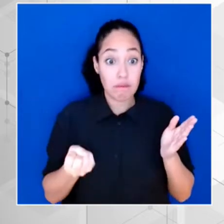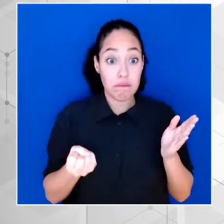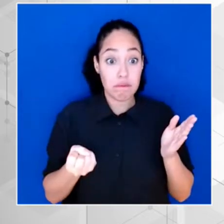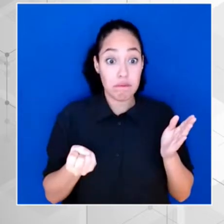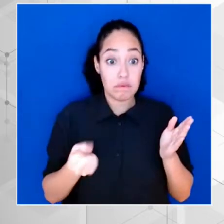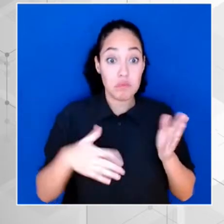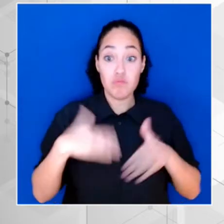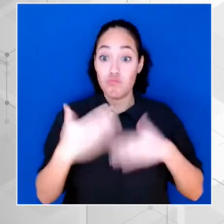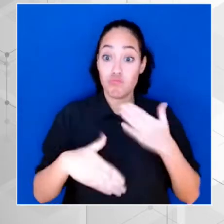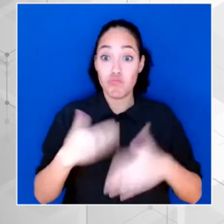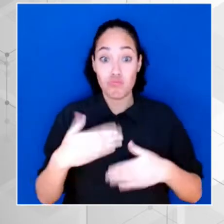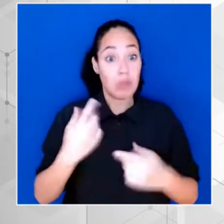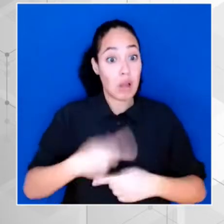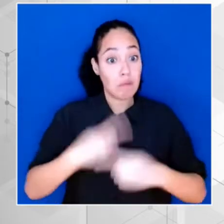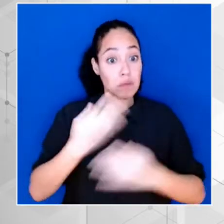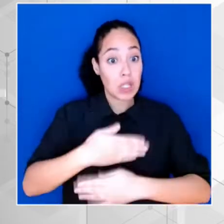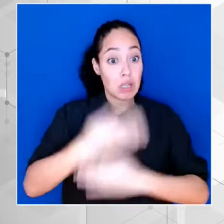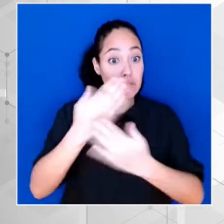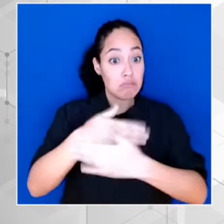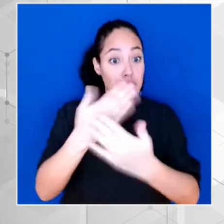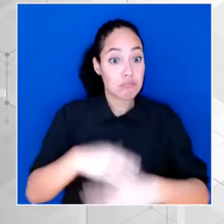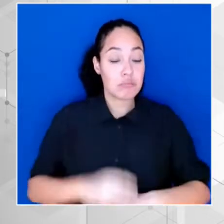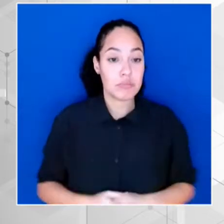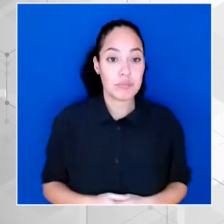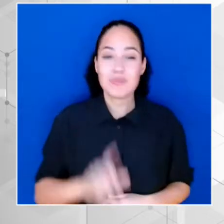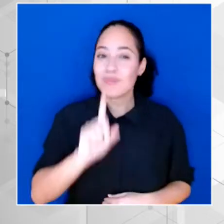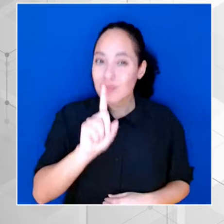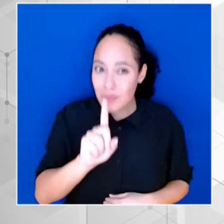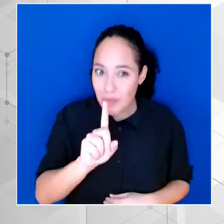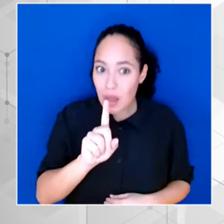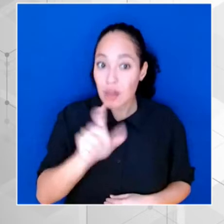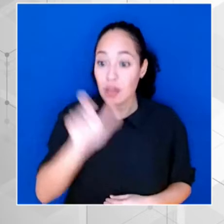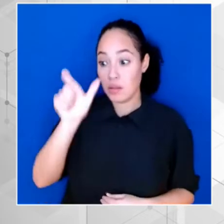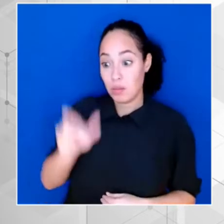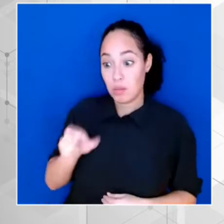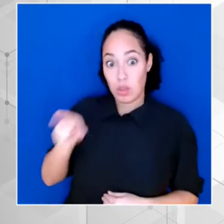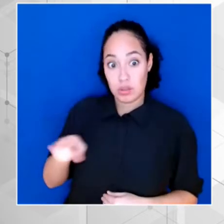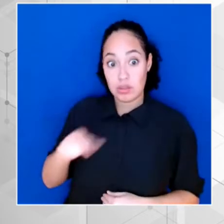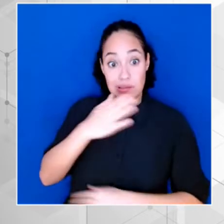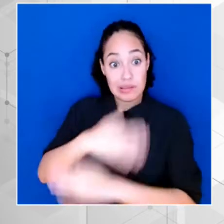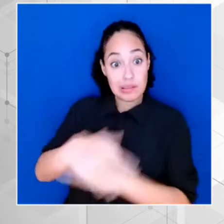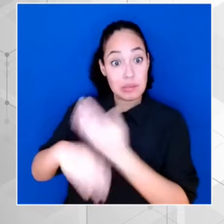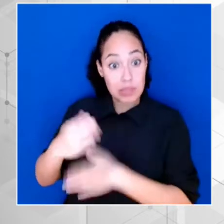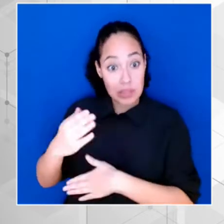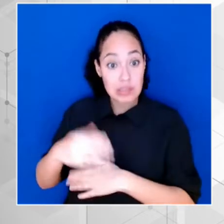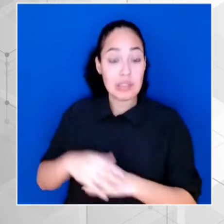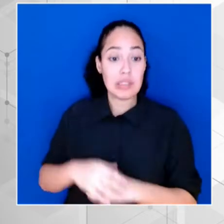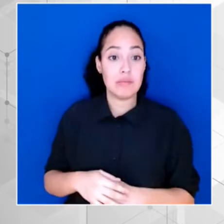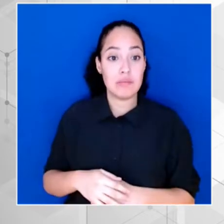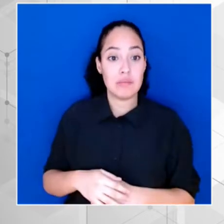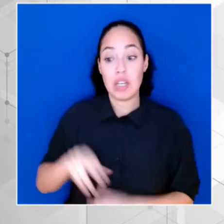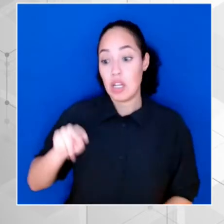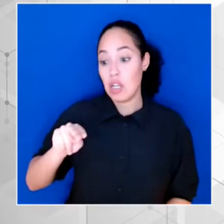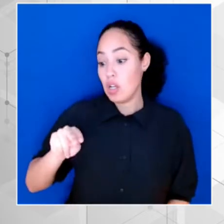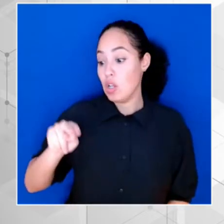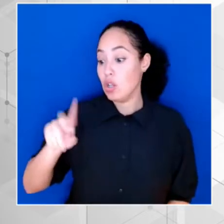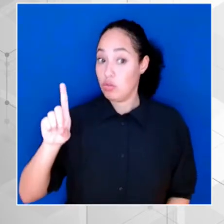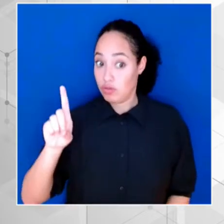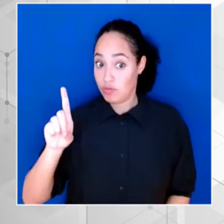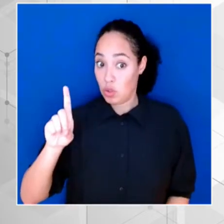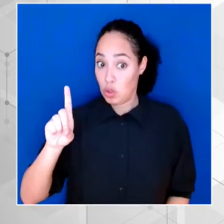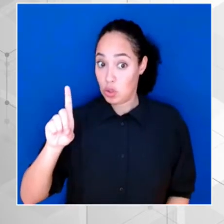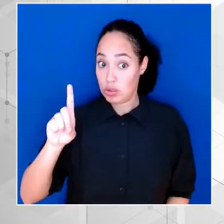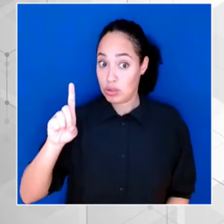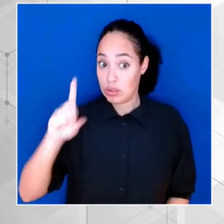life. But being someone with a disability, whether it's neurodiverse or other things, people can at times have challenges in